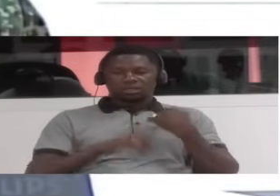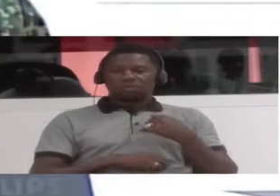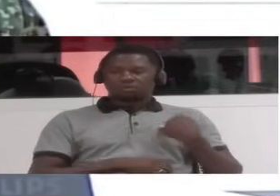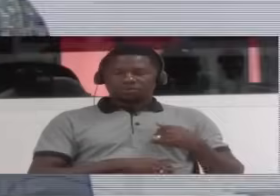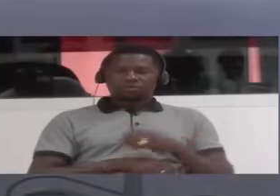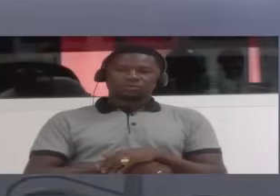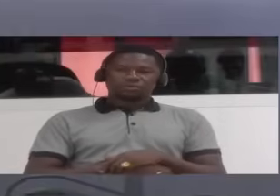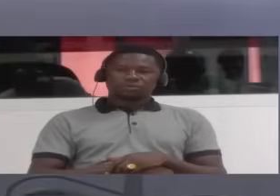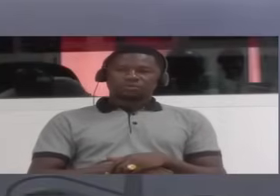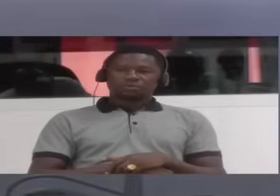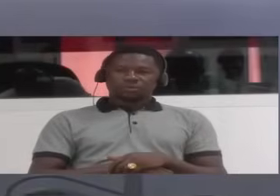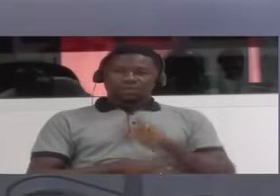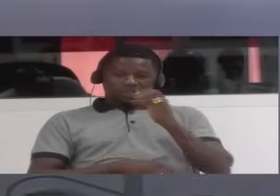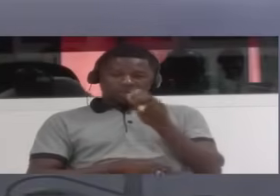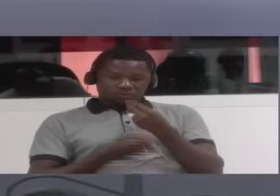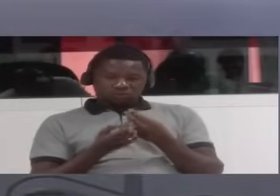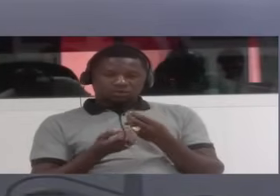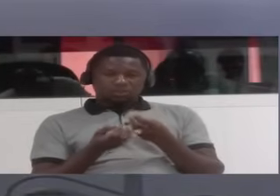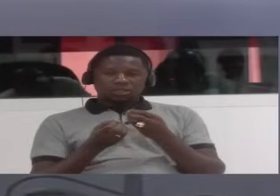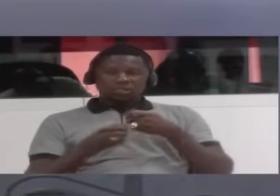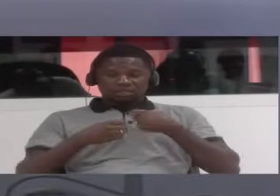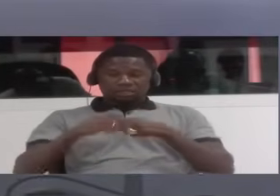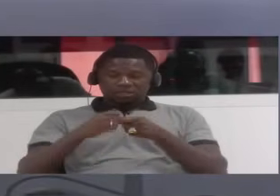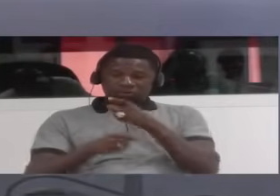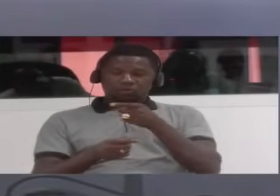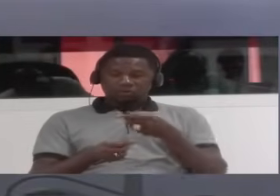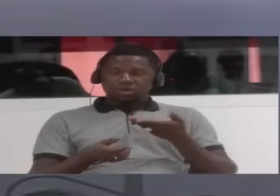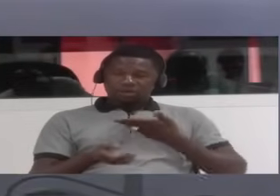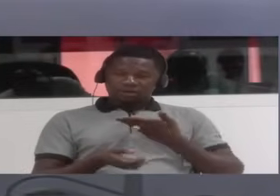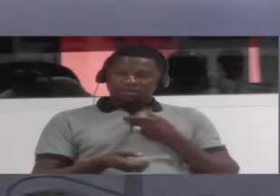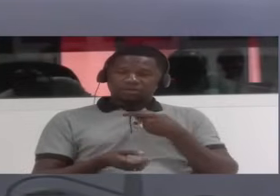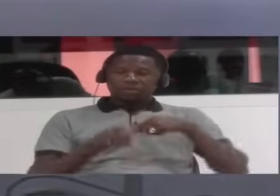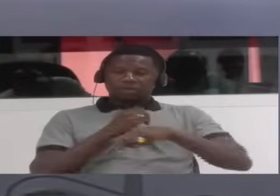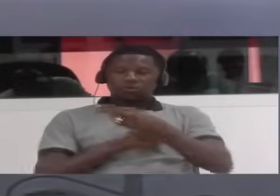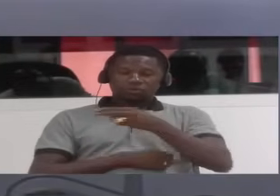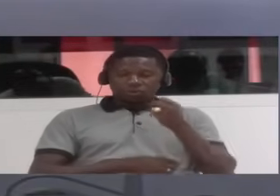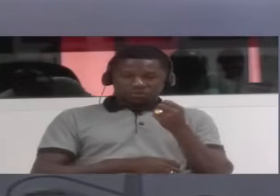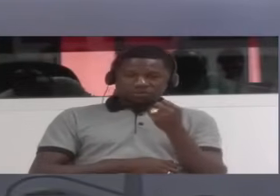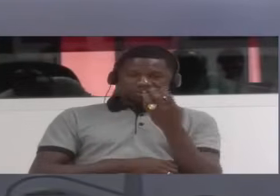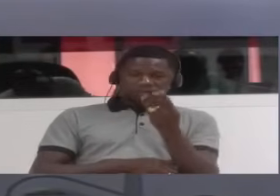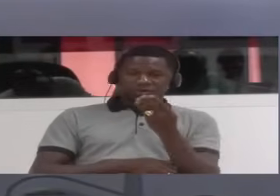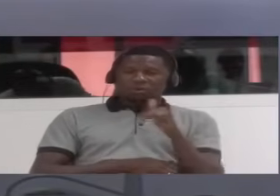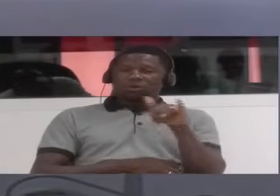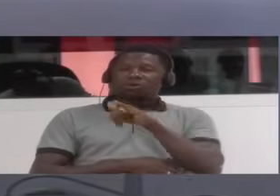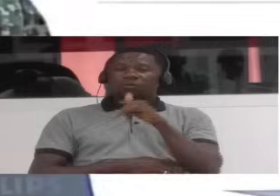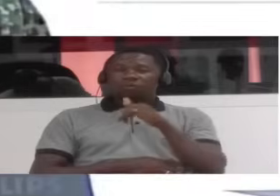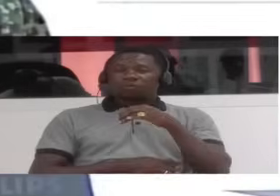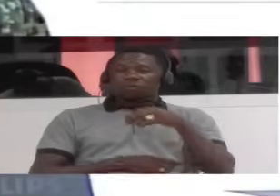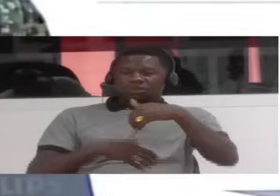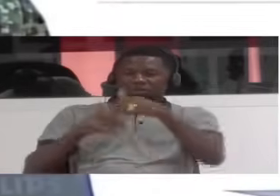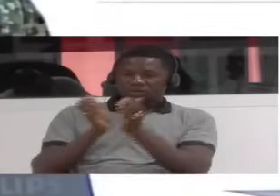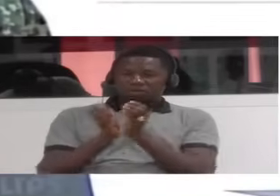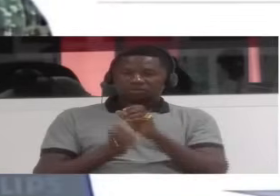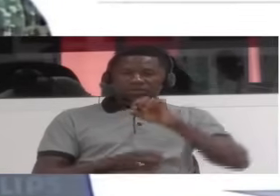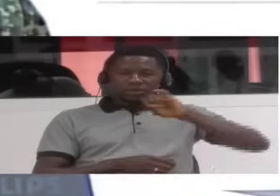tell us the training you attended? This was in 2004. Which intake of the junglers was this?